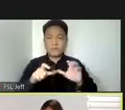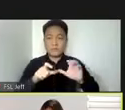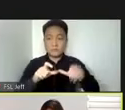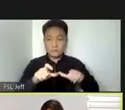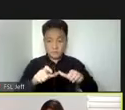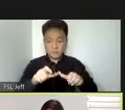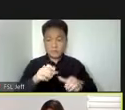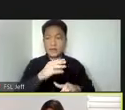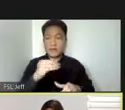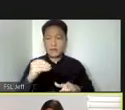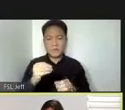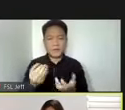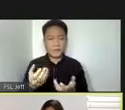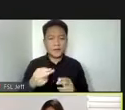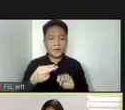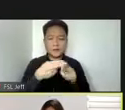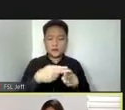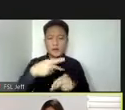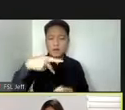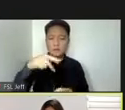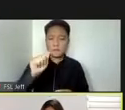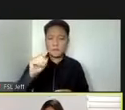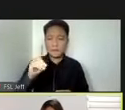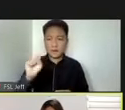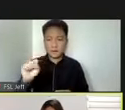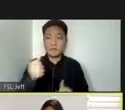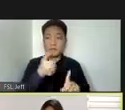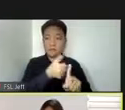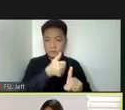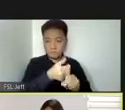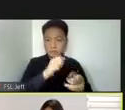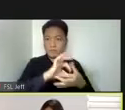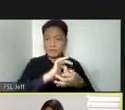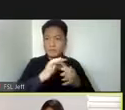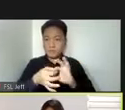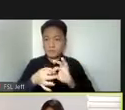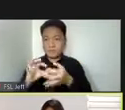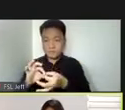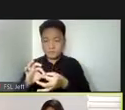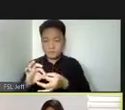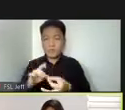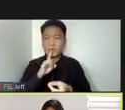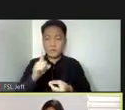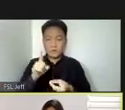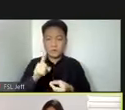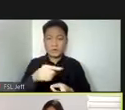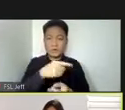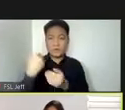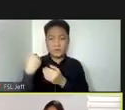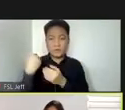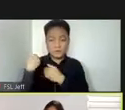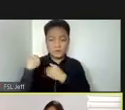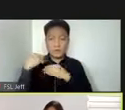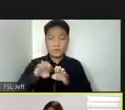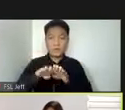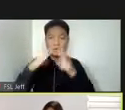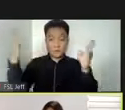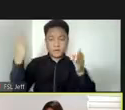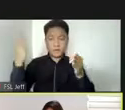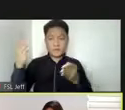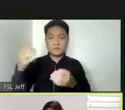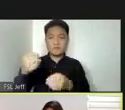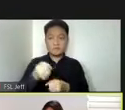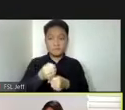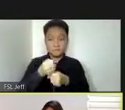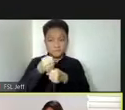opening ceremonies of the 2005 ASEAN Games and was a torchbearer in one international event. He